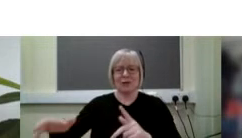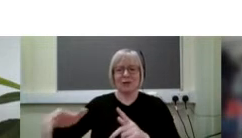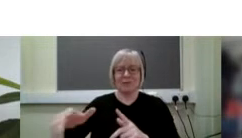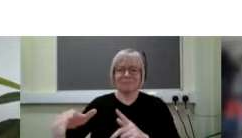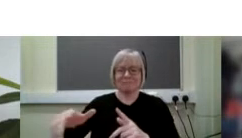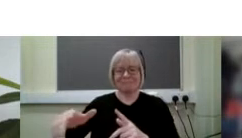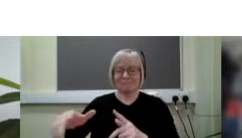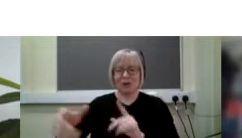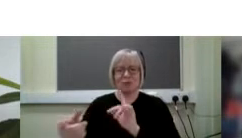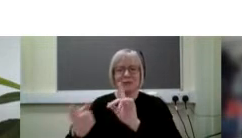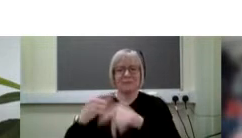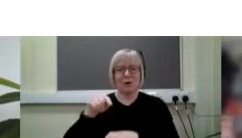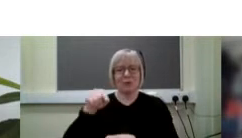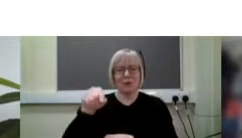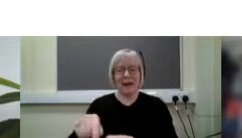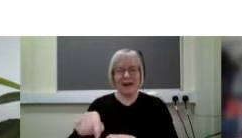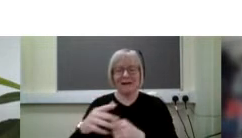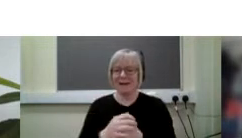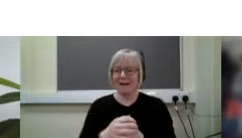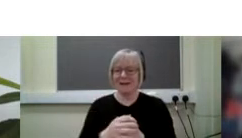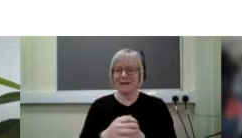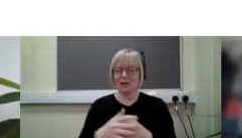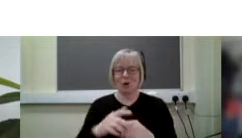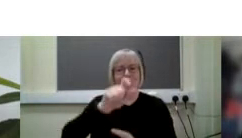So people with disabilities, like many other